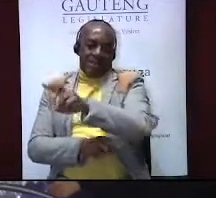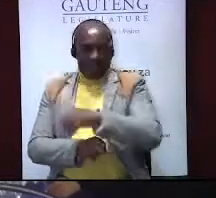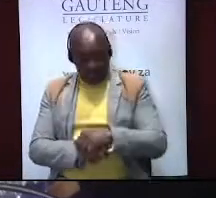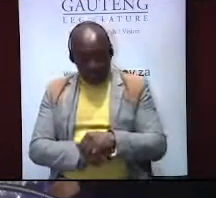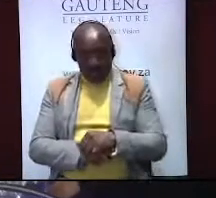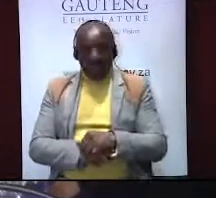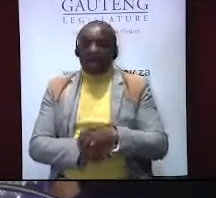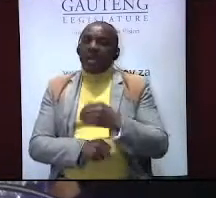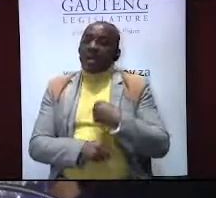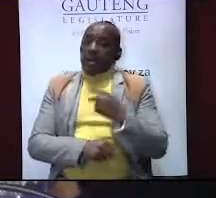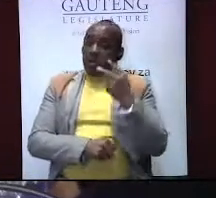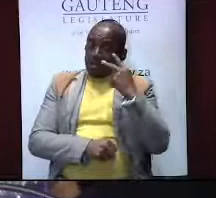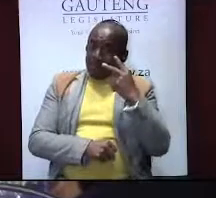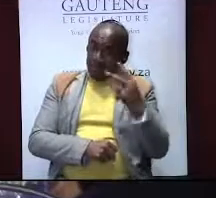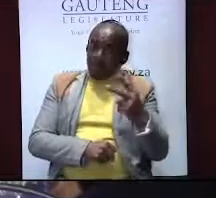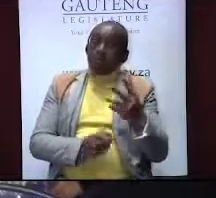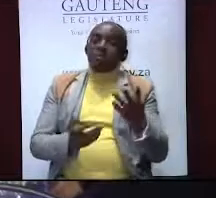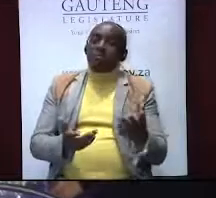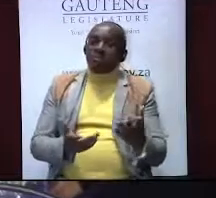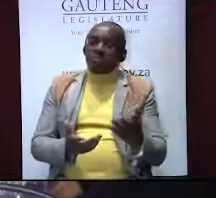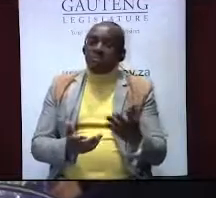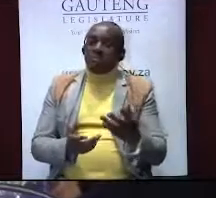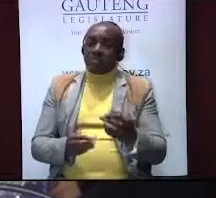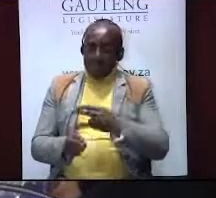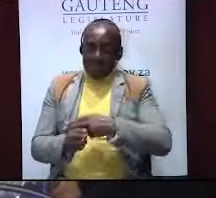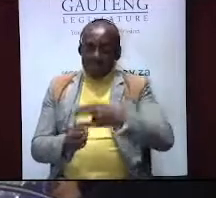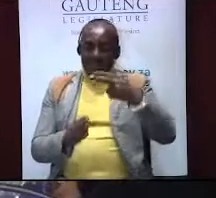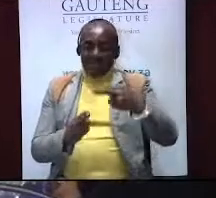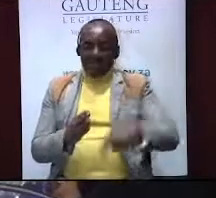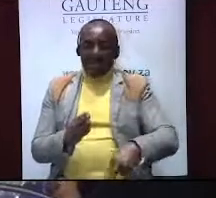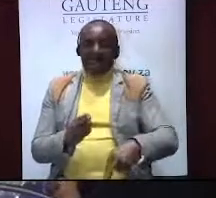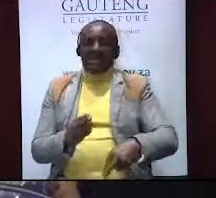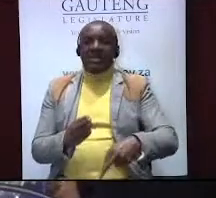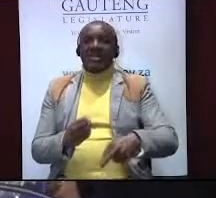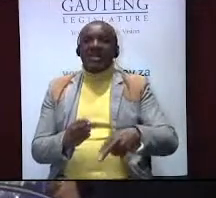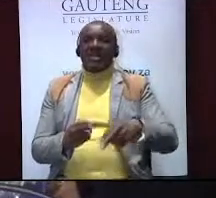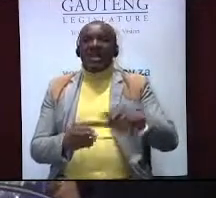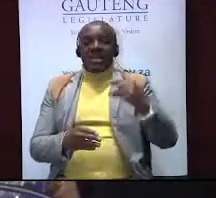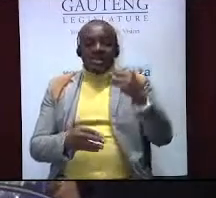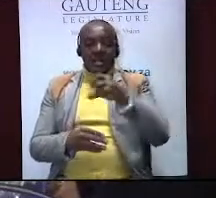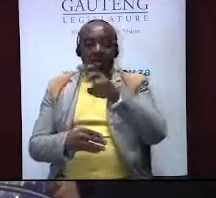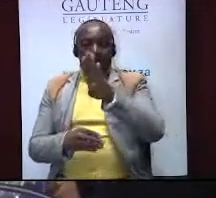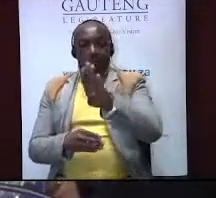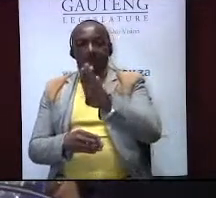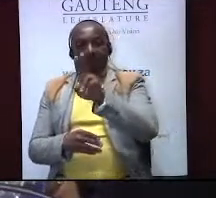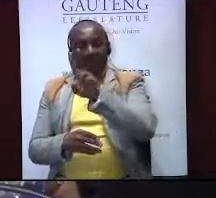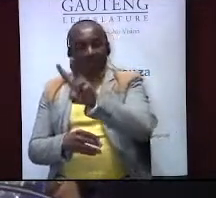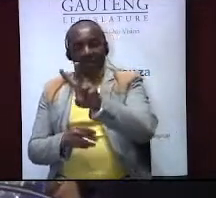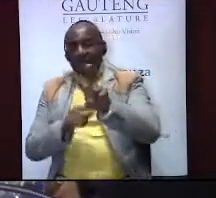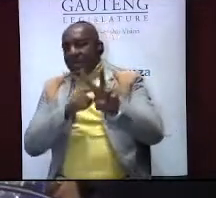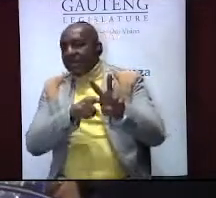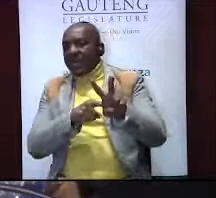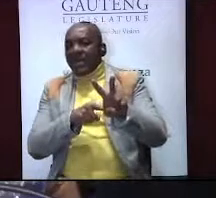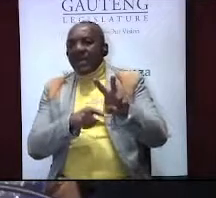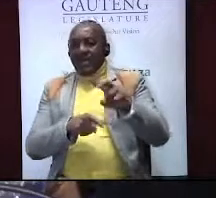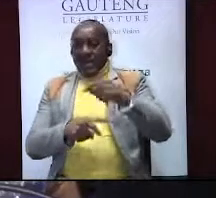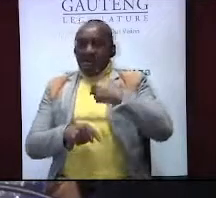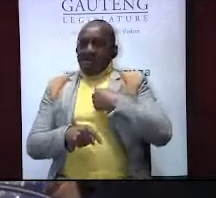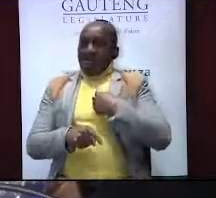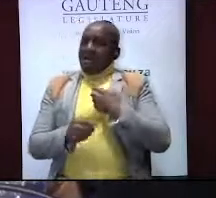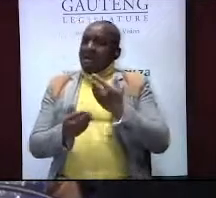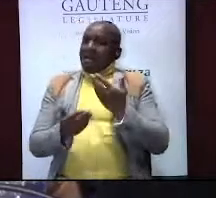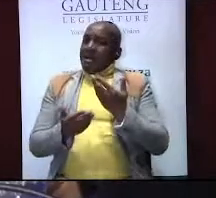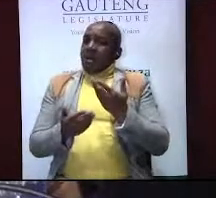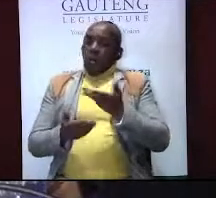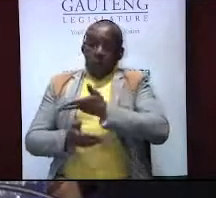We see the results, which is gender-based violence. Are we,